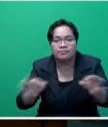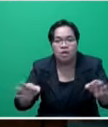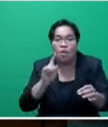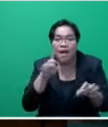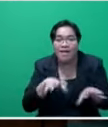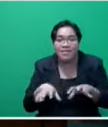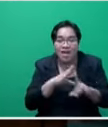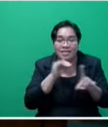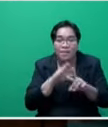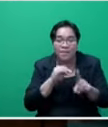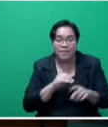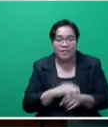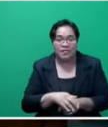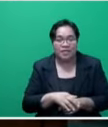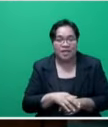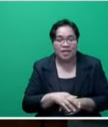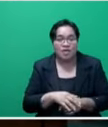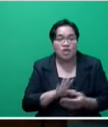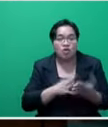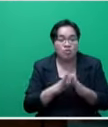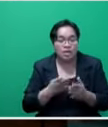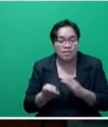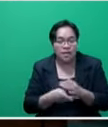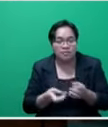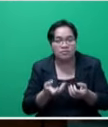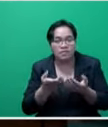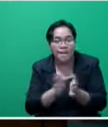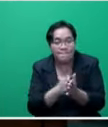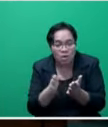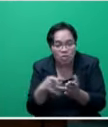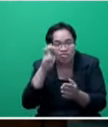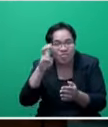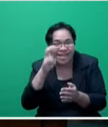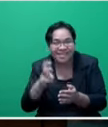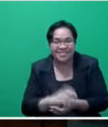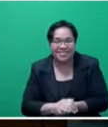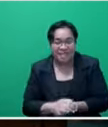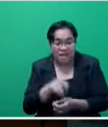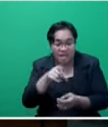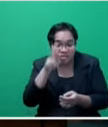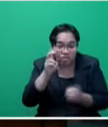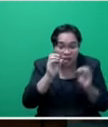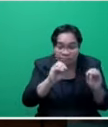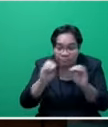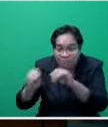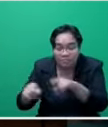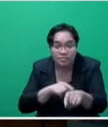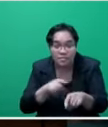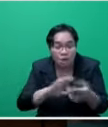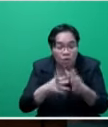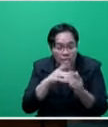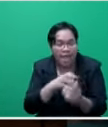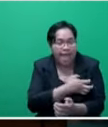activity is the delivery of community-based disaster risk management trainings. Through this training, our communities are